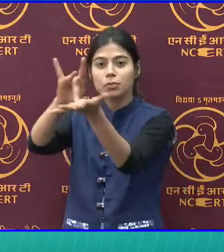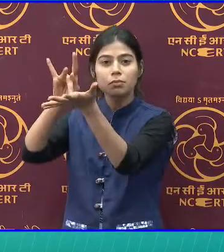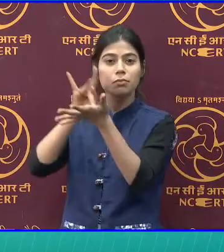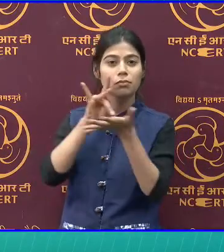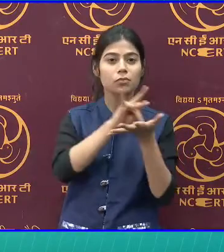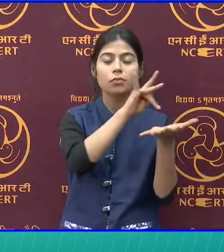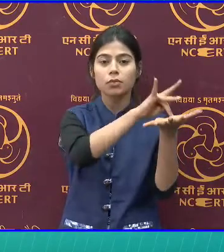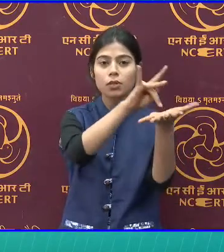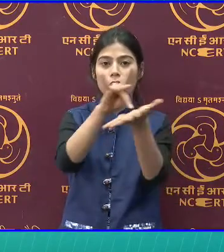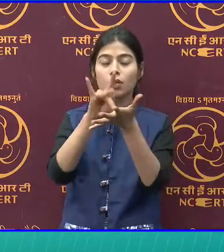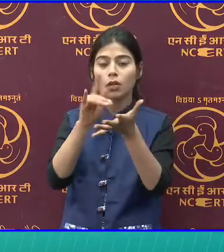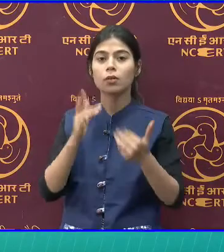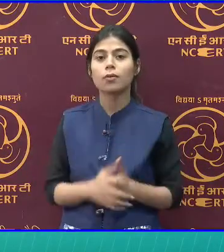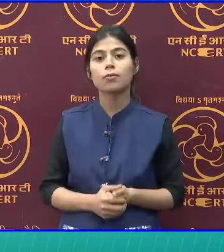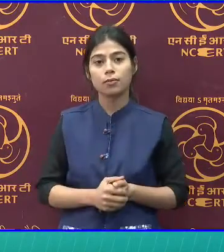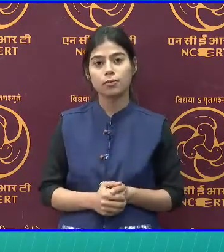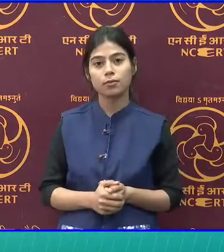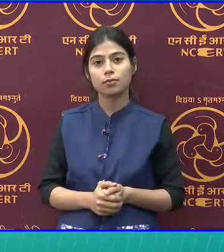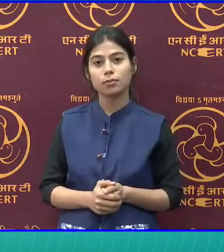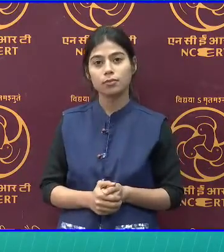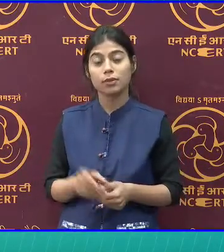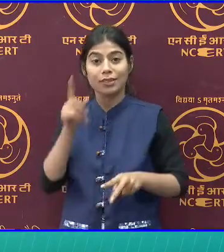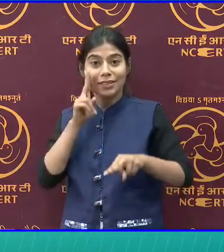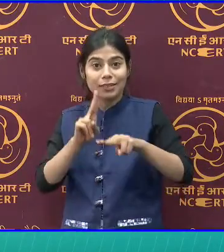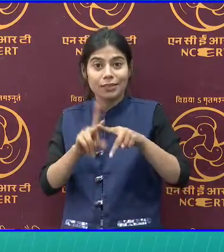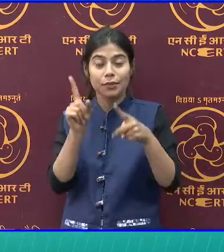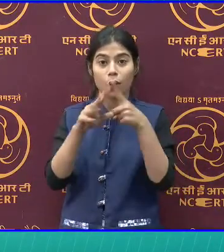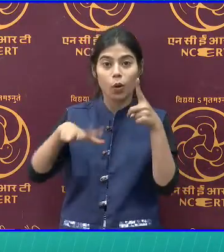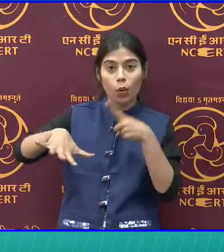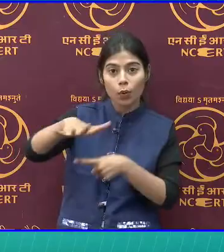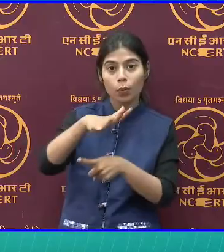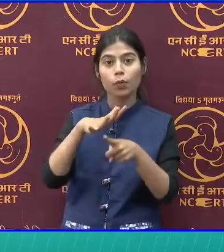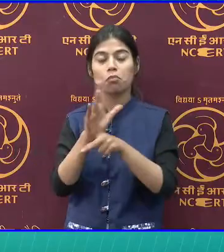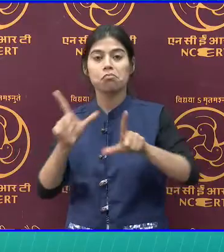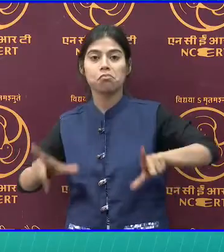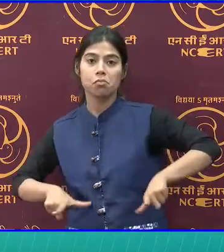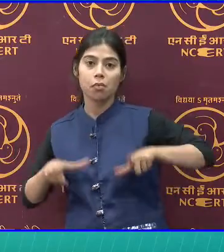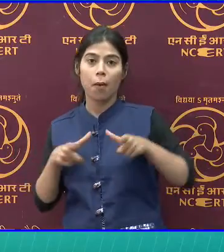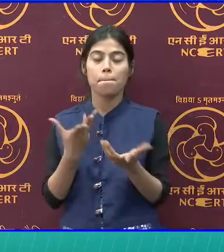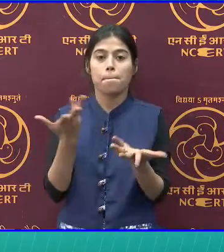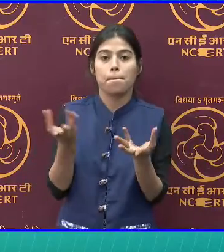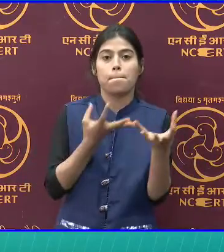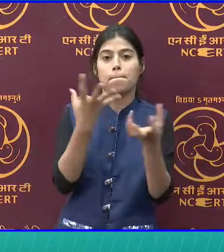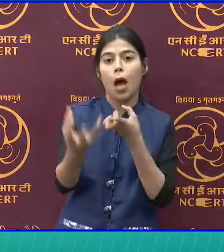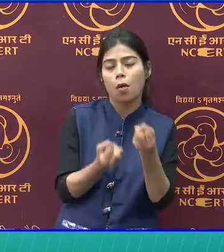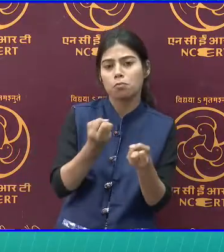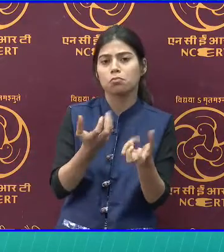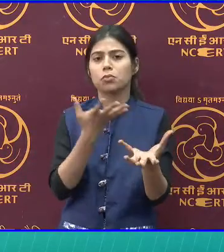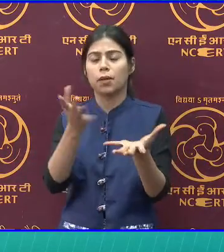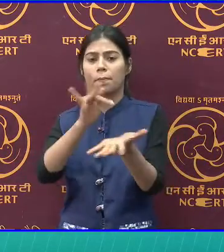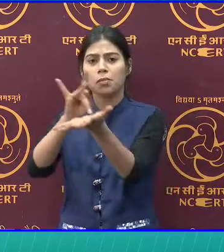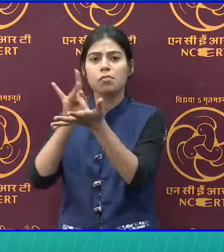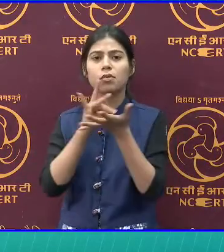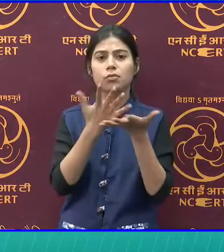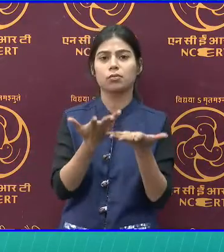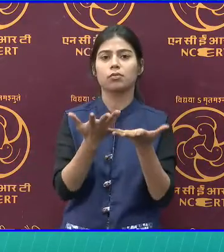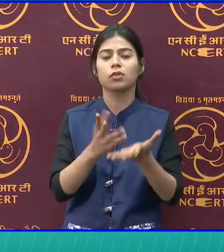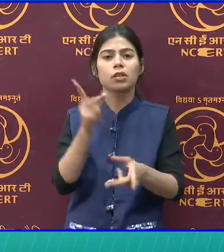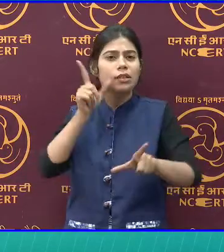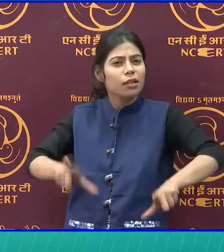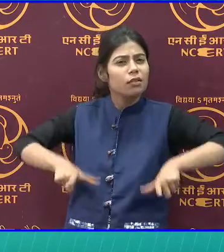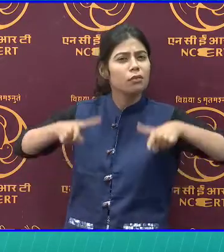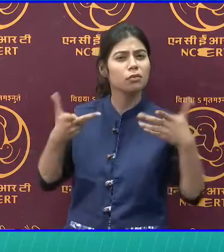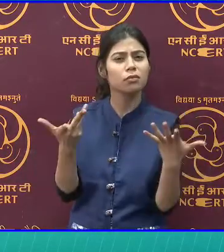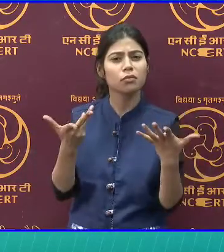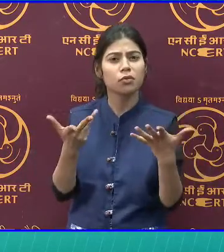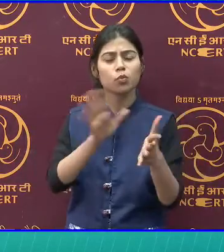if it is not over exaggeration, if you say that economics and economic life, like the markets are pervading our lives. Absolutely. So in this life, we have to